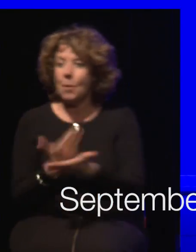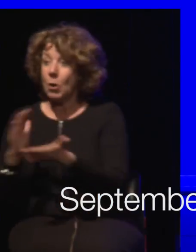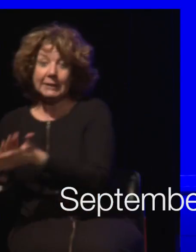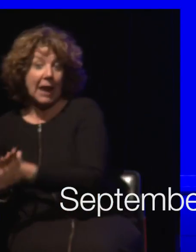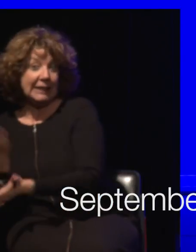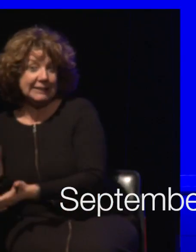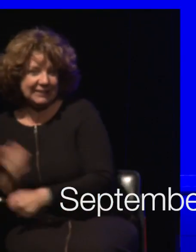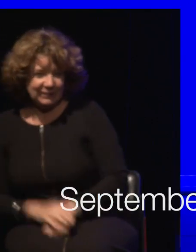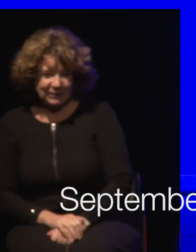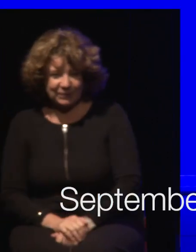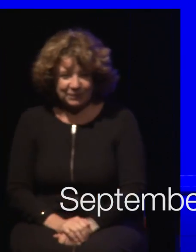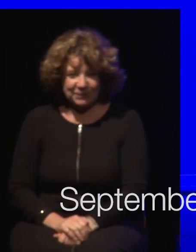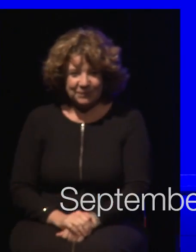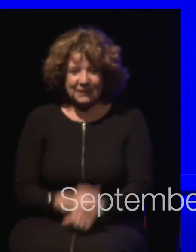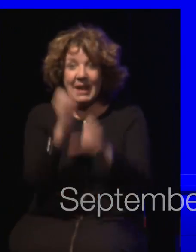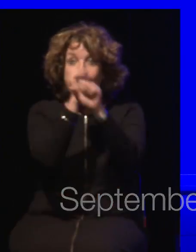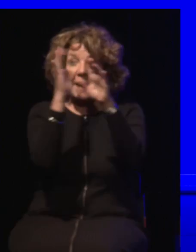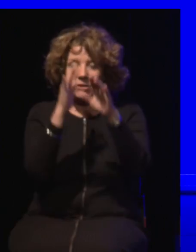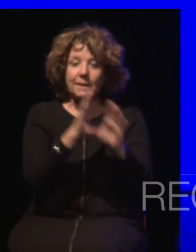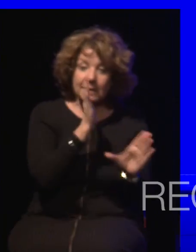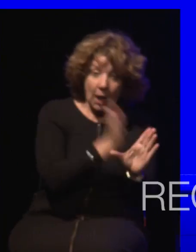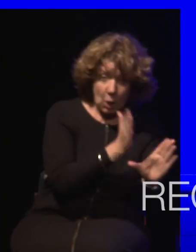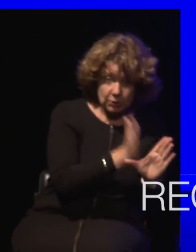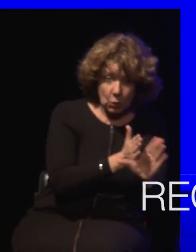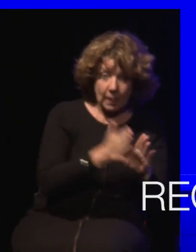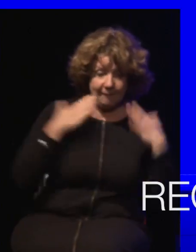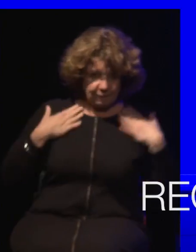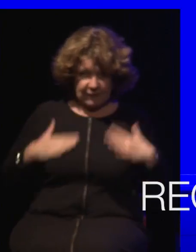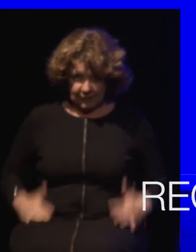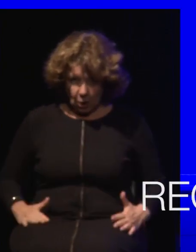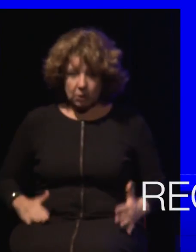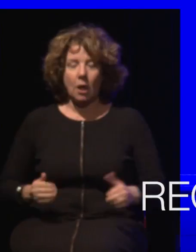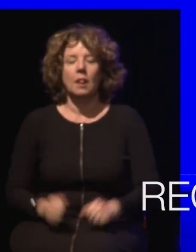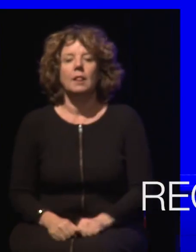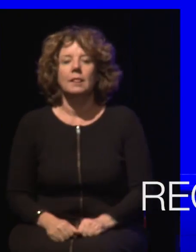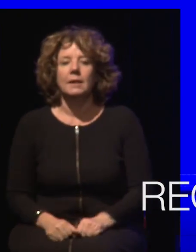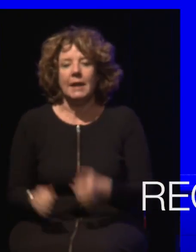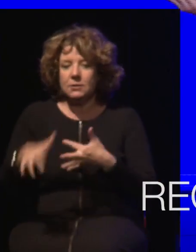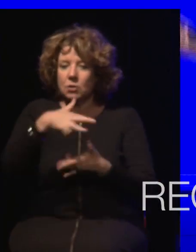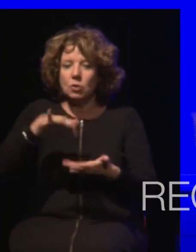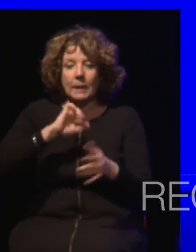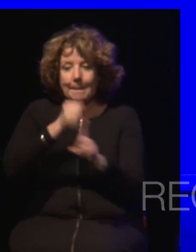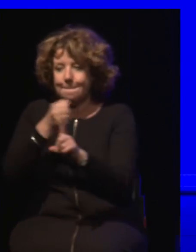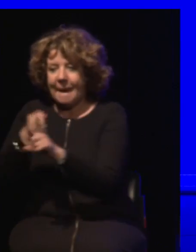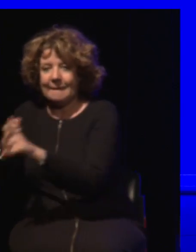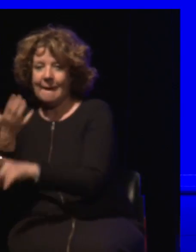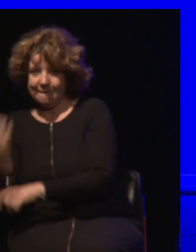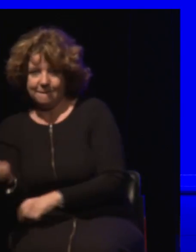delighted. Imagine the psychological, physiological, and social impact this could